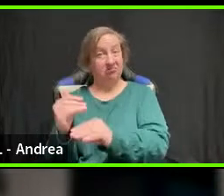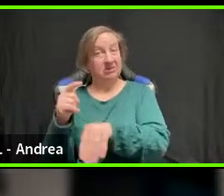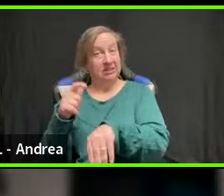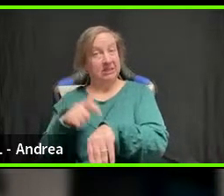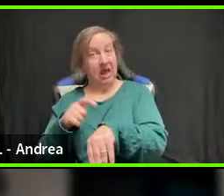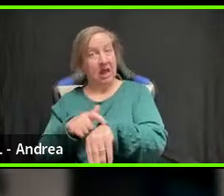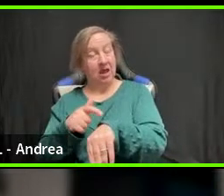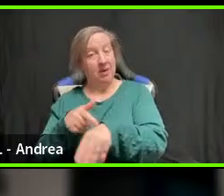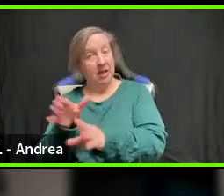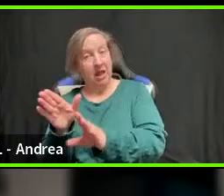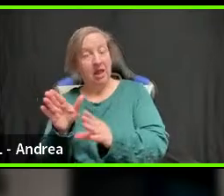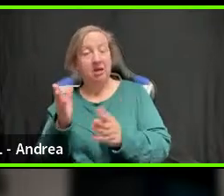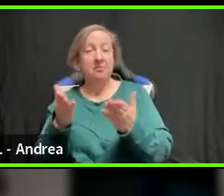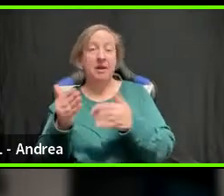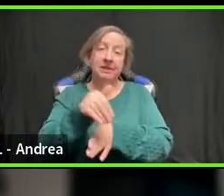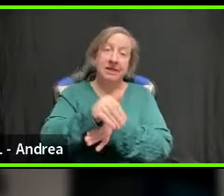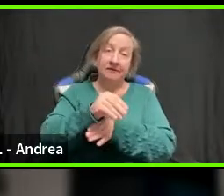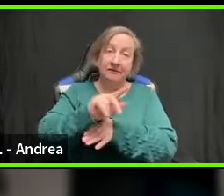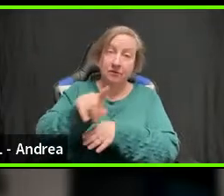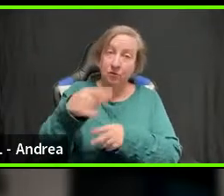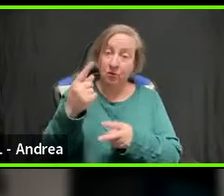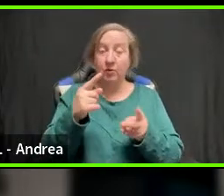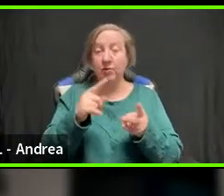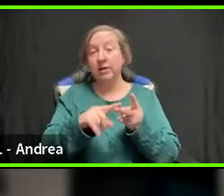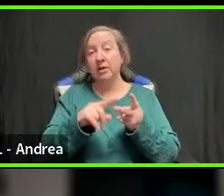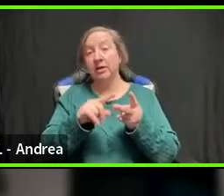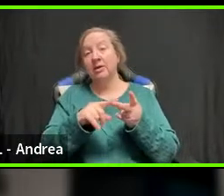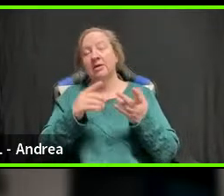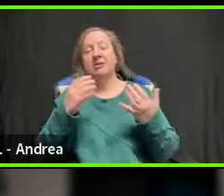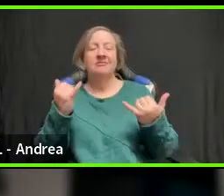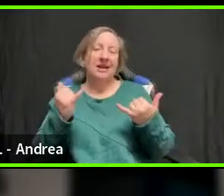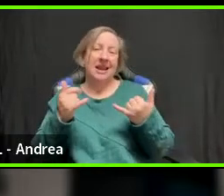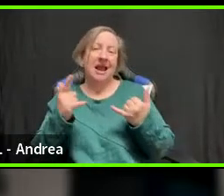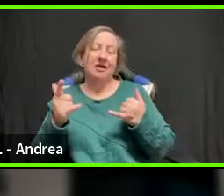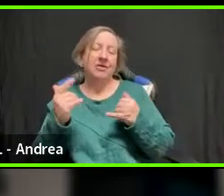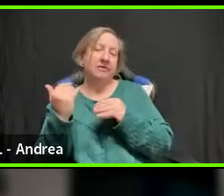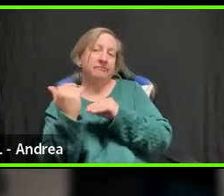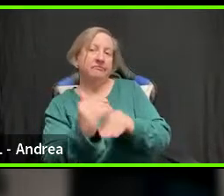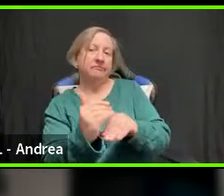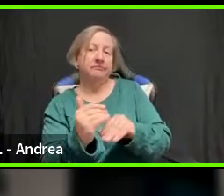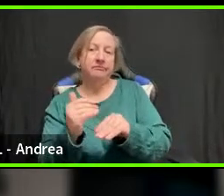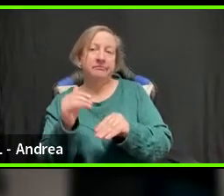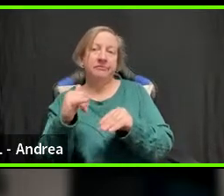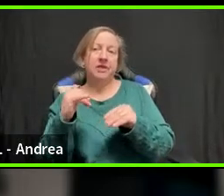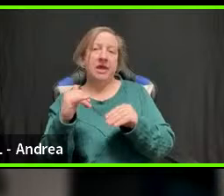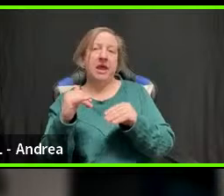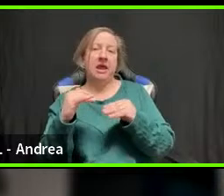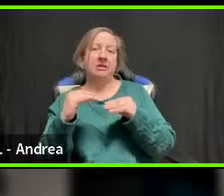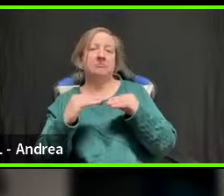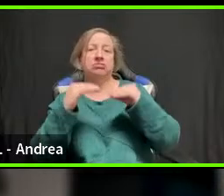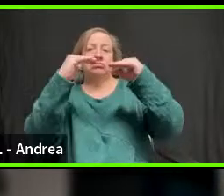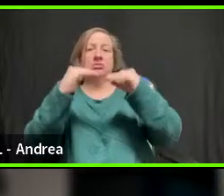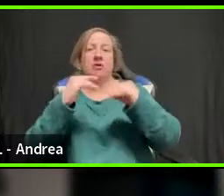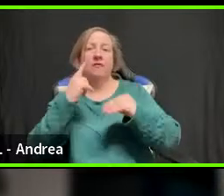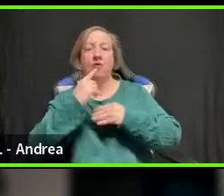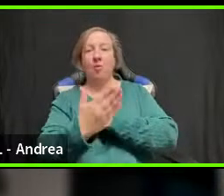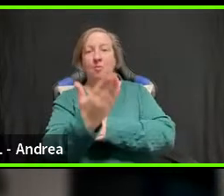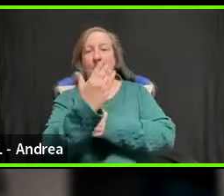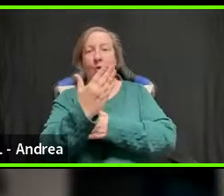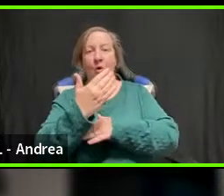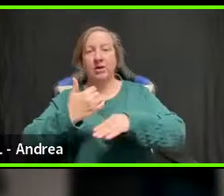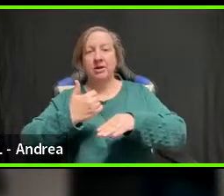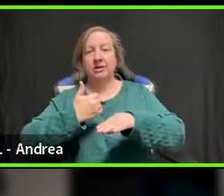potentially evening hours, or because right now they do restrict the lifts in the morning commute and afternoon